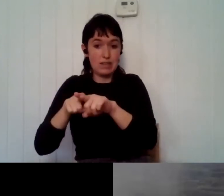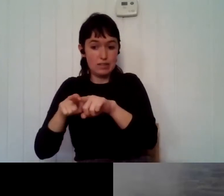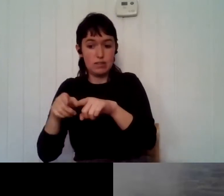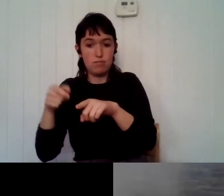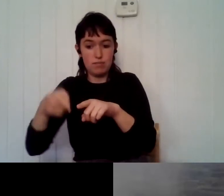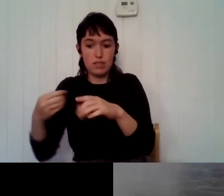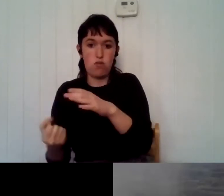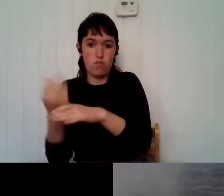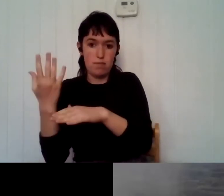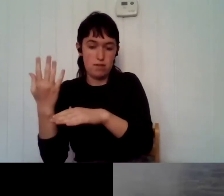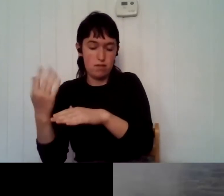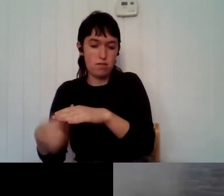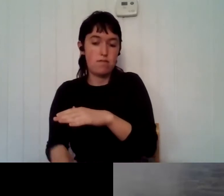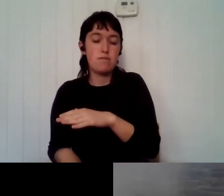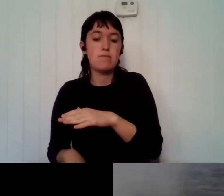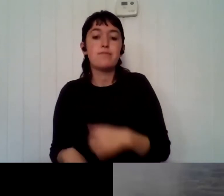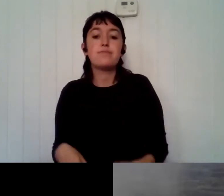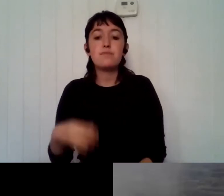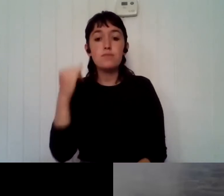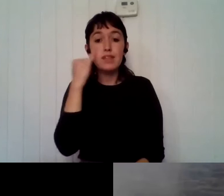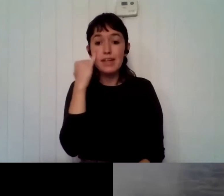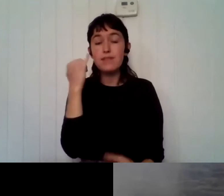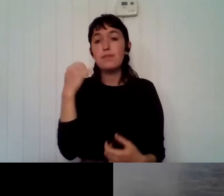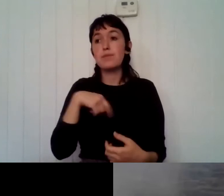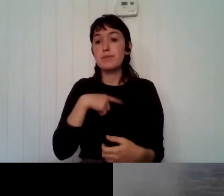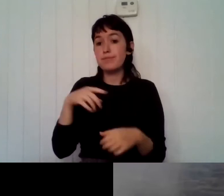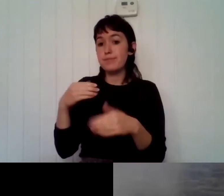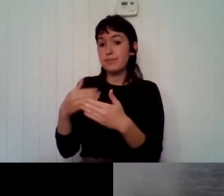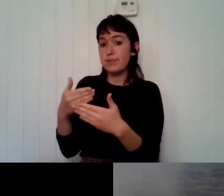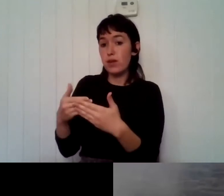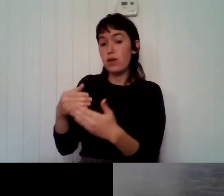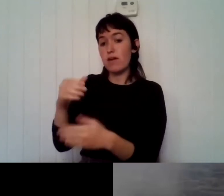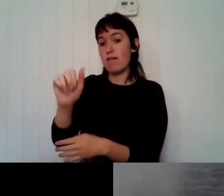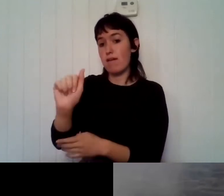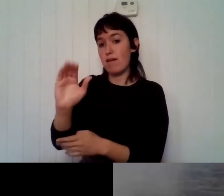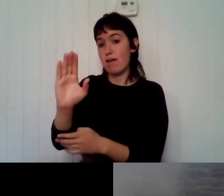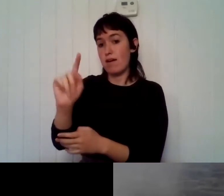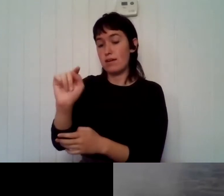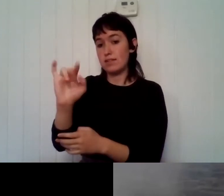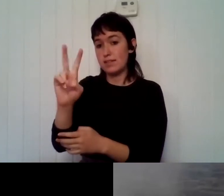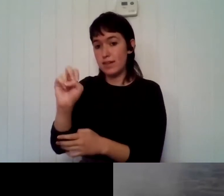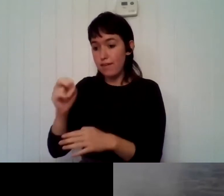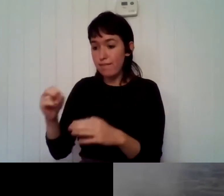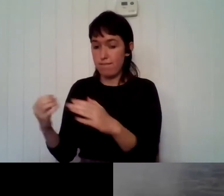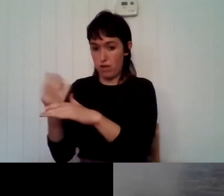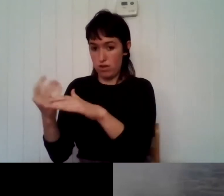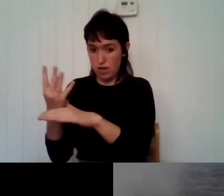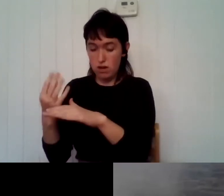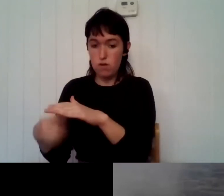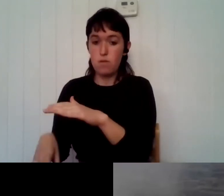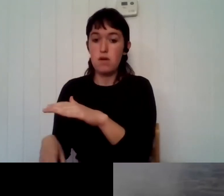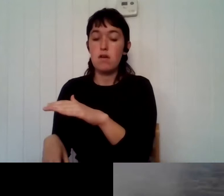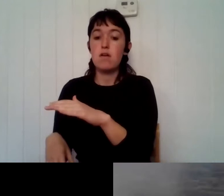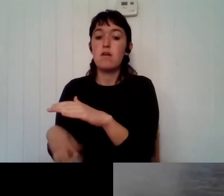an active volcano or a potentially active volcano is we have the help of our